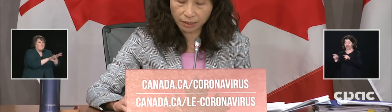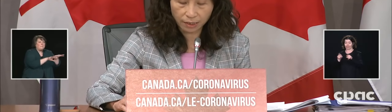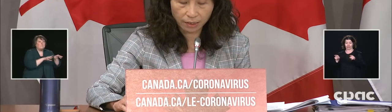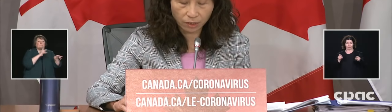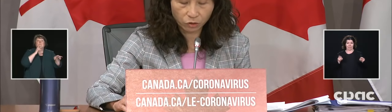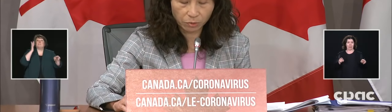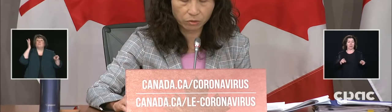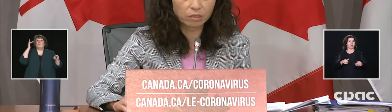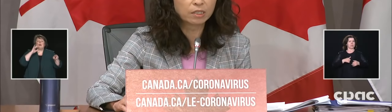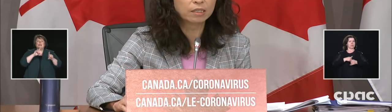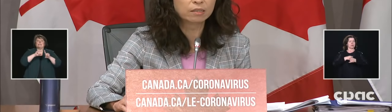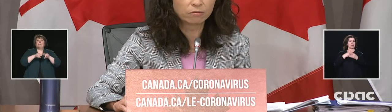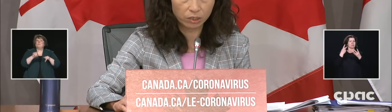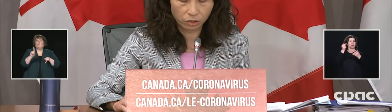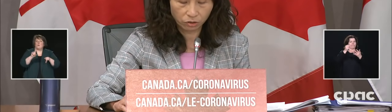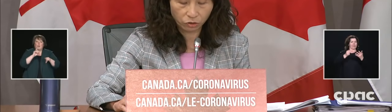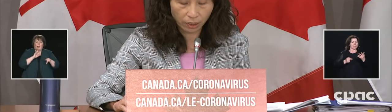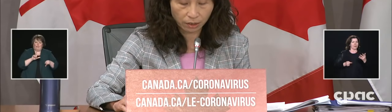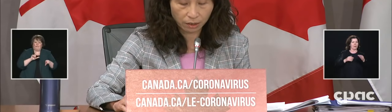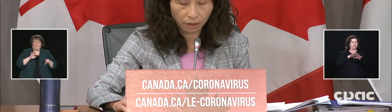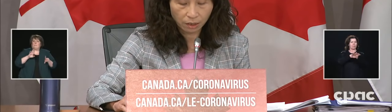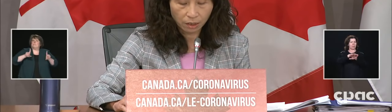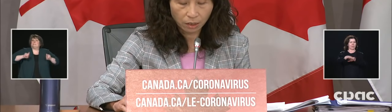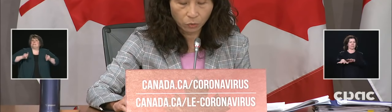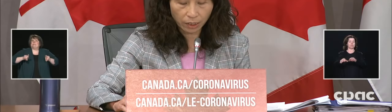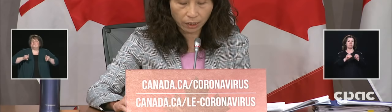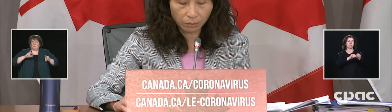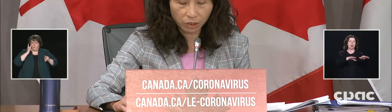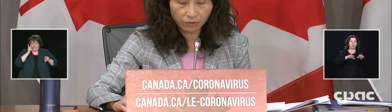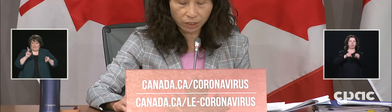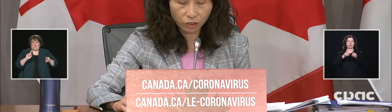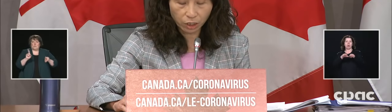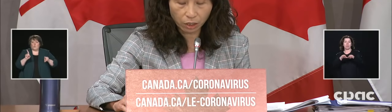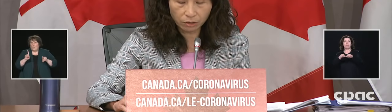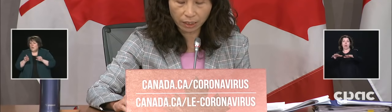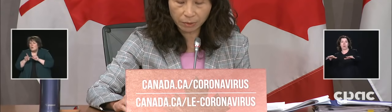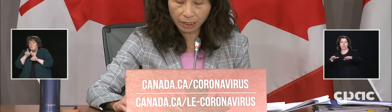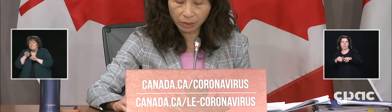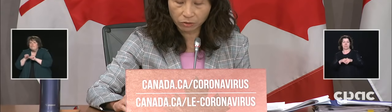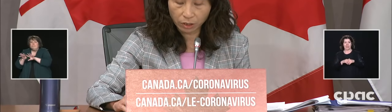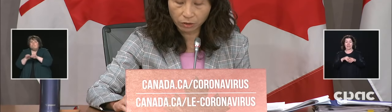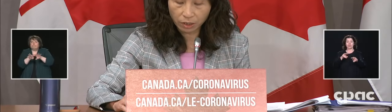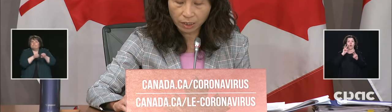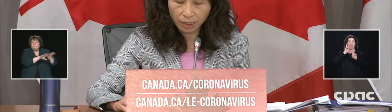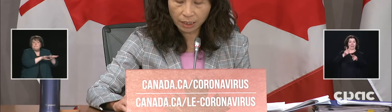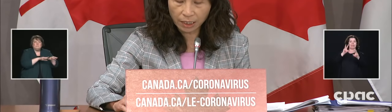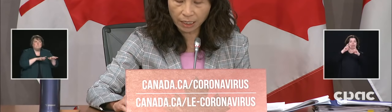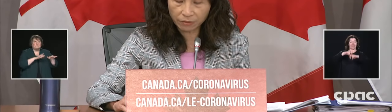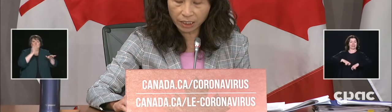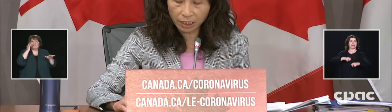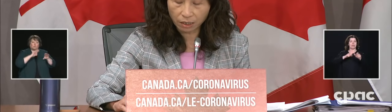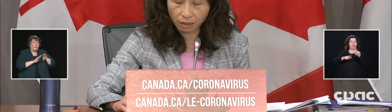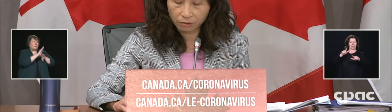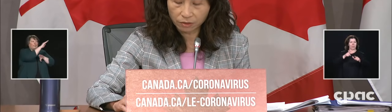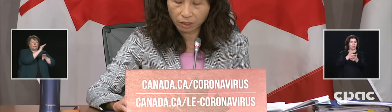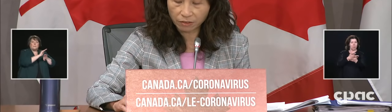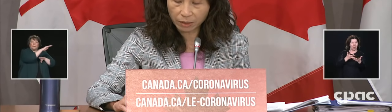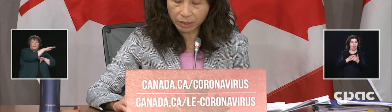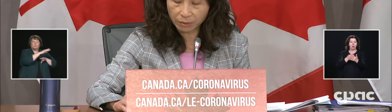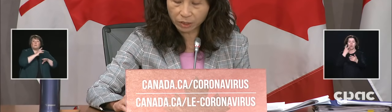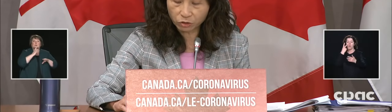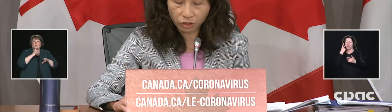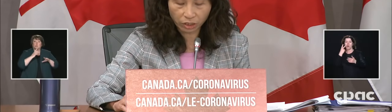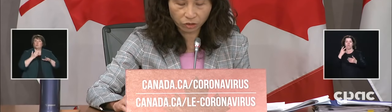laboratory testing, contribute to these regional trends. We are observing slowed epidemic growth and a leveling off